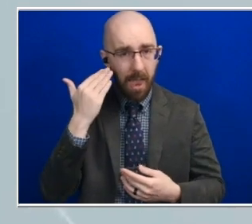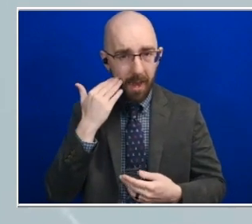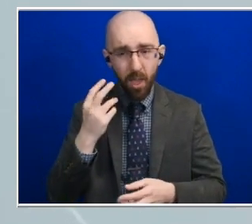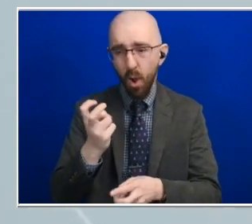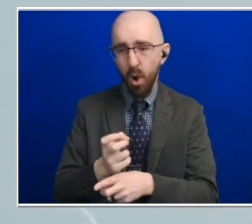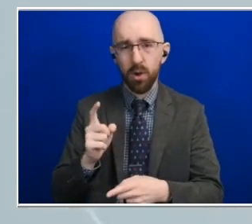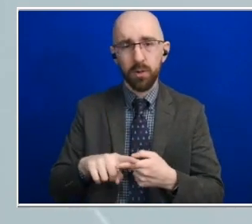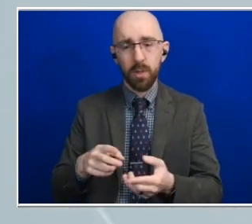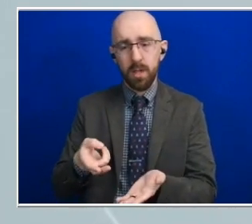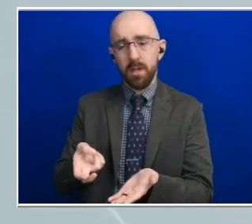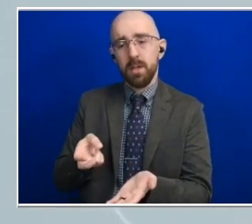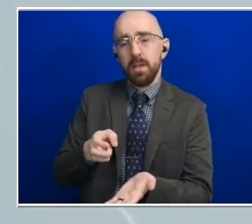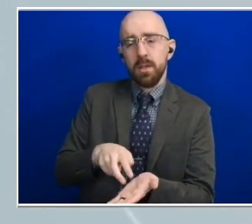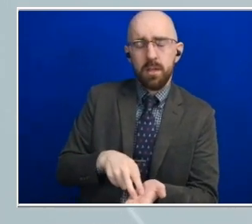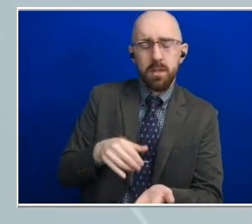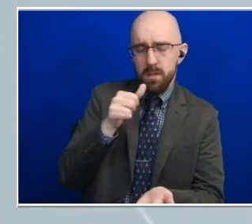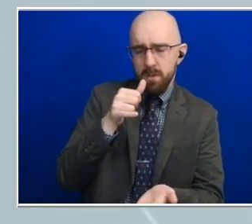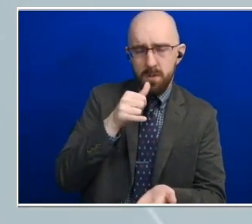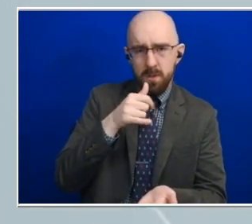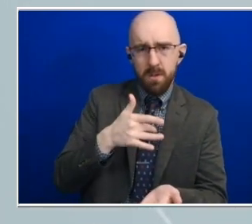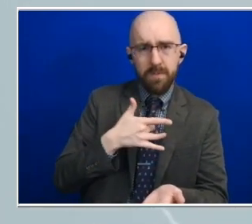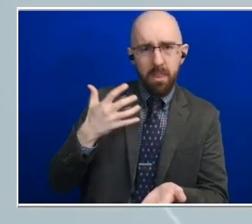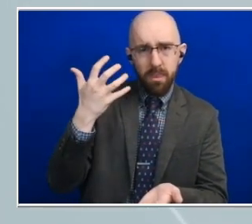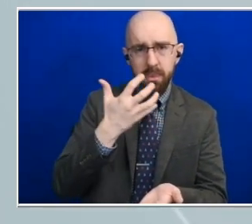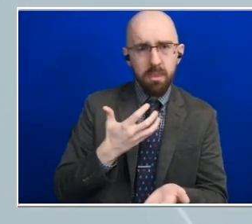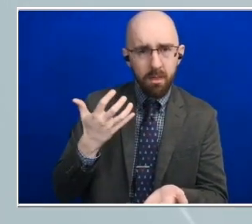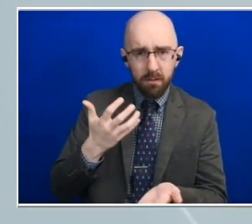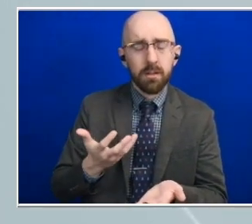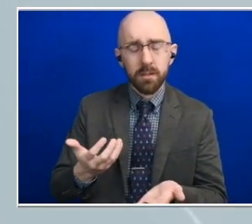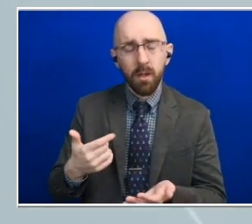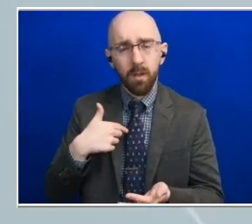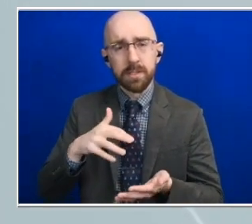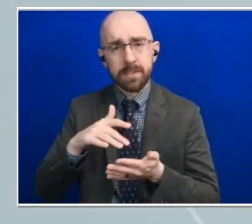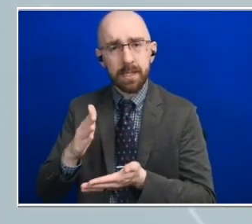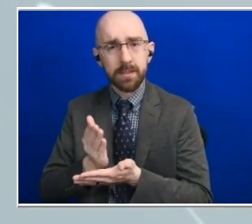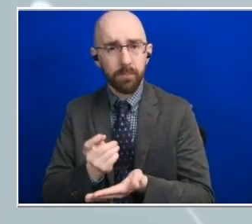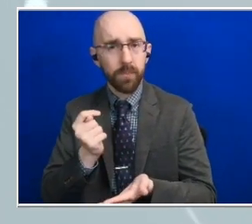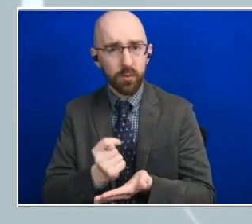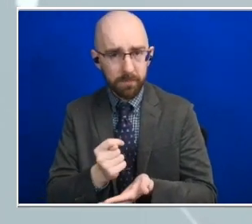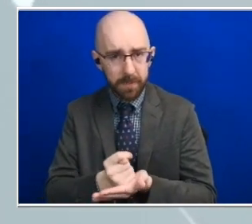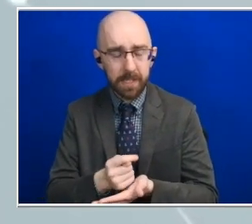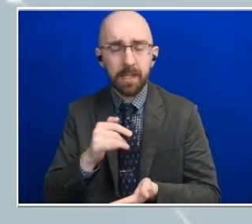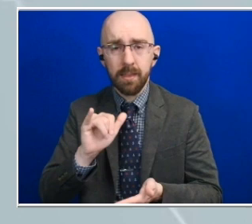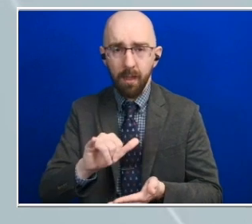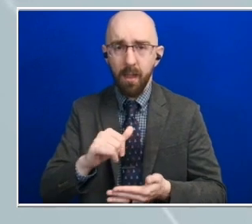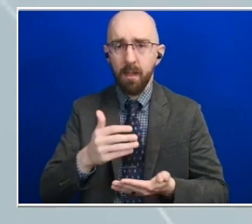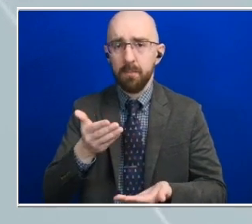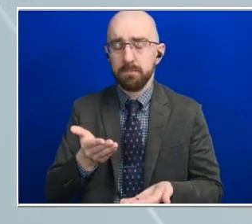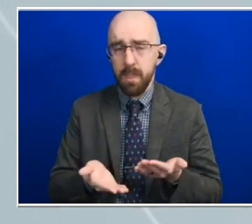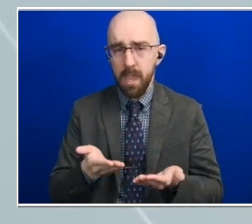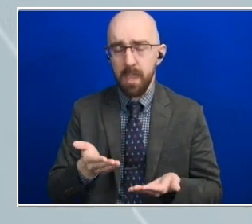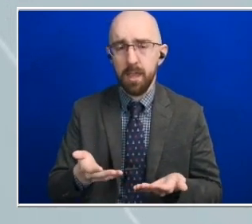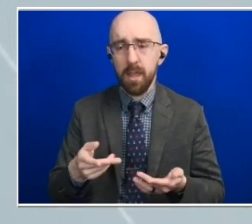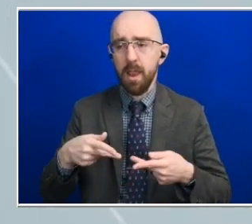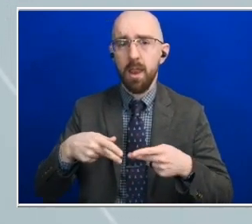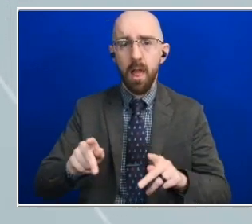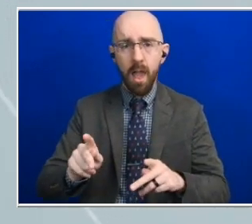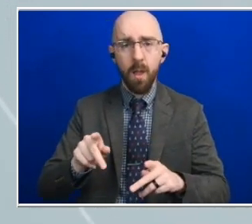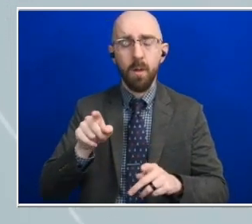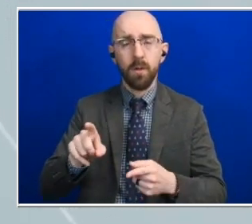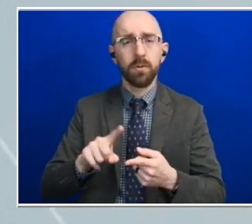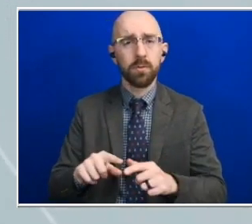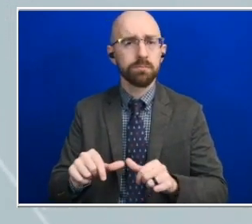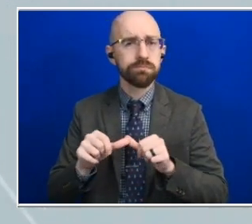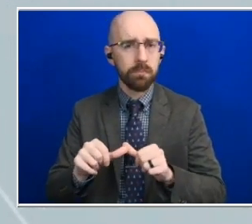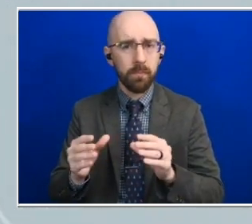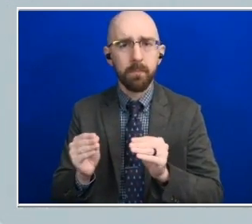And so we're now studying some treatments that may allow them to resume a more normal life.